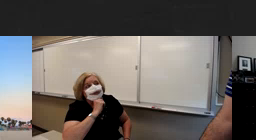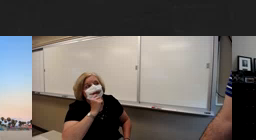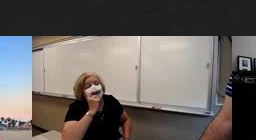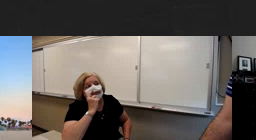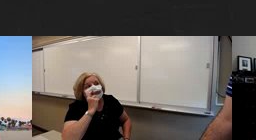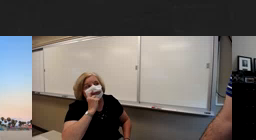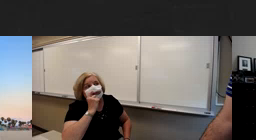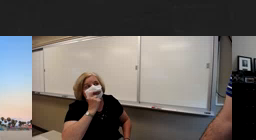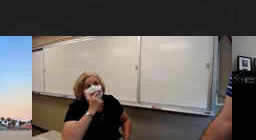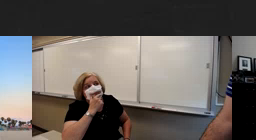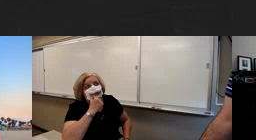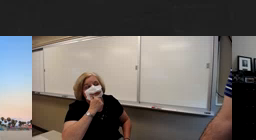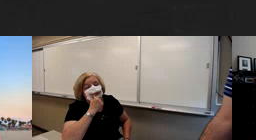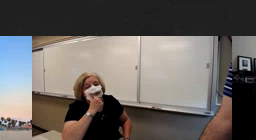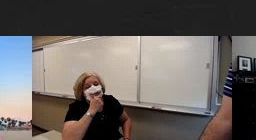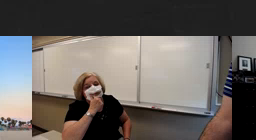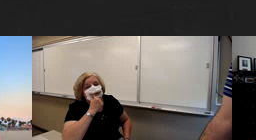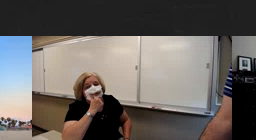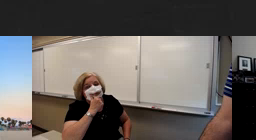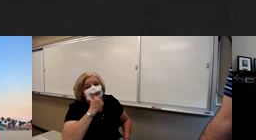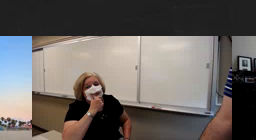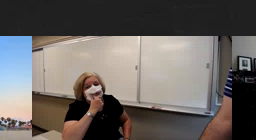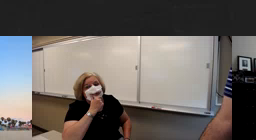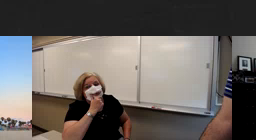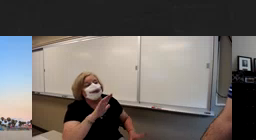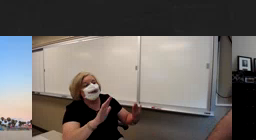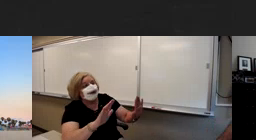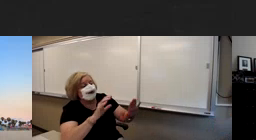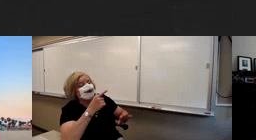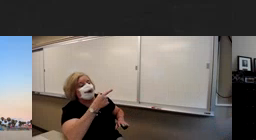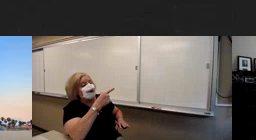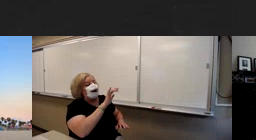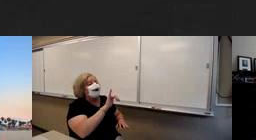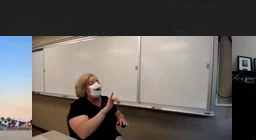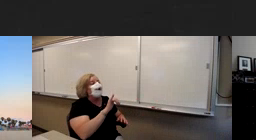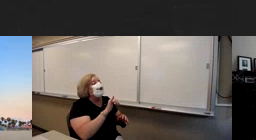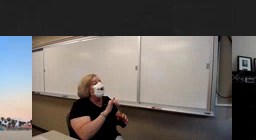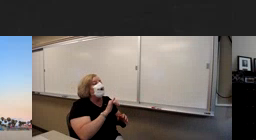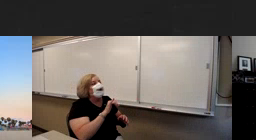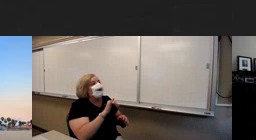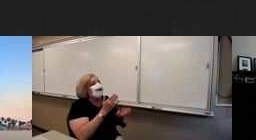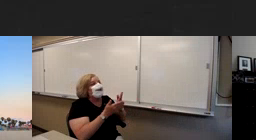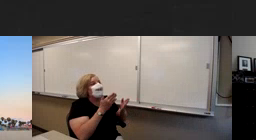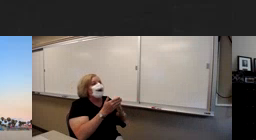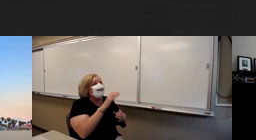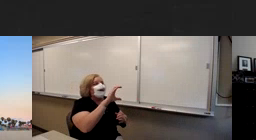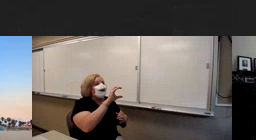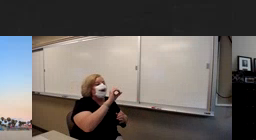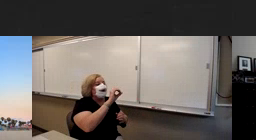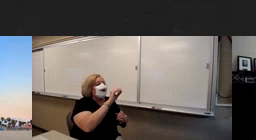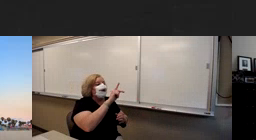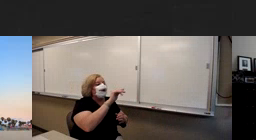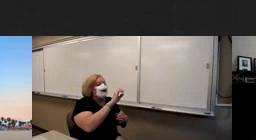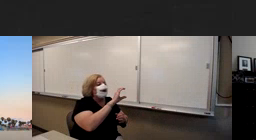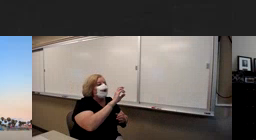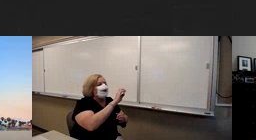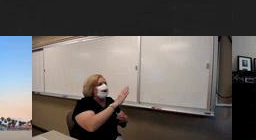create teams across the top. So, Gary, there might be a cookie crumb thing that says all